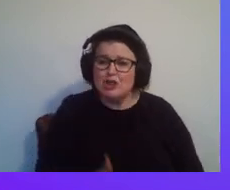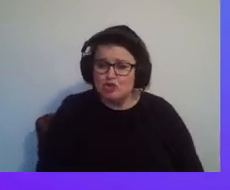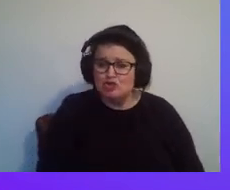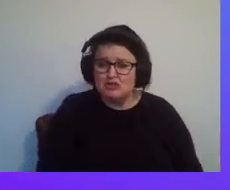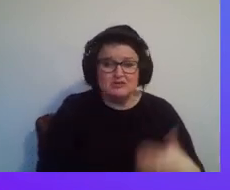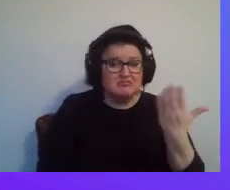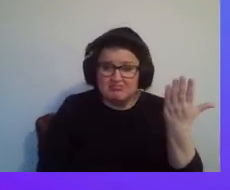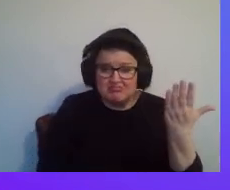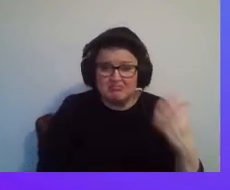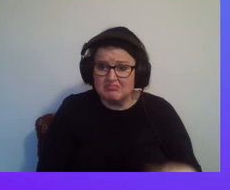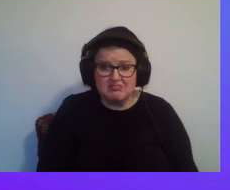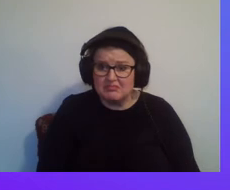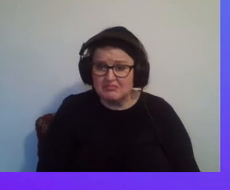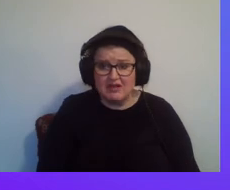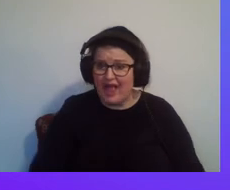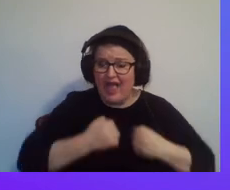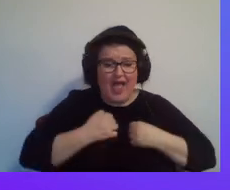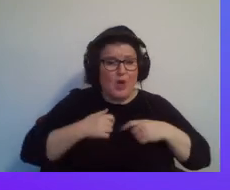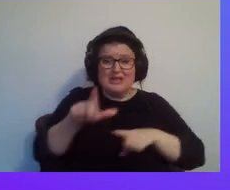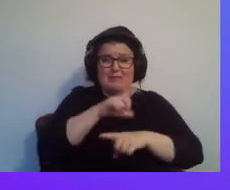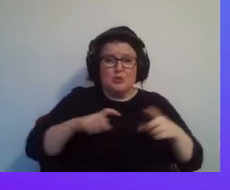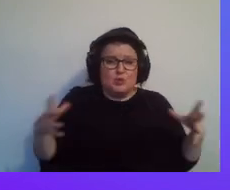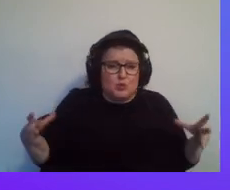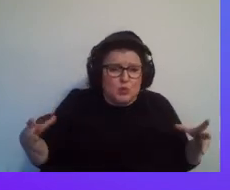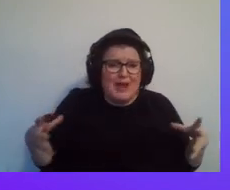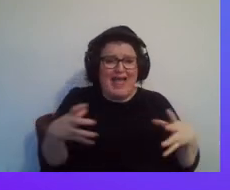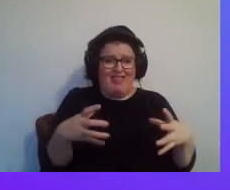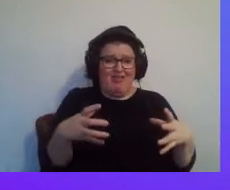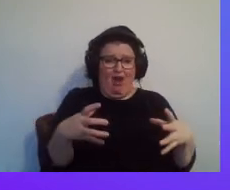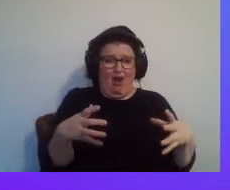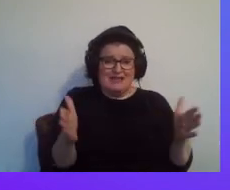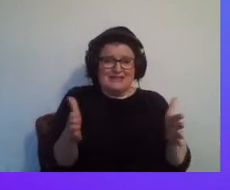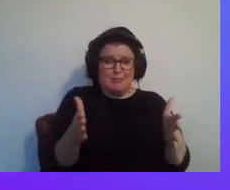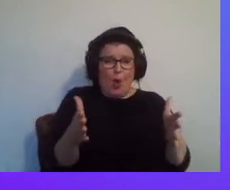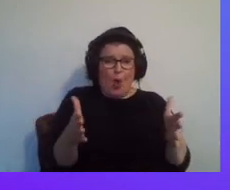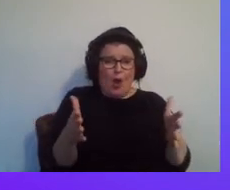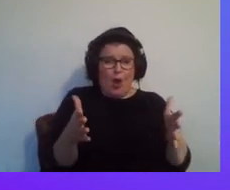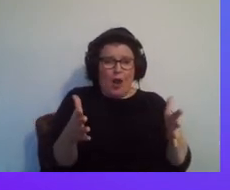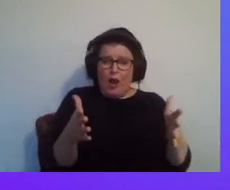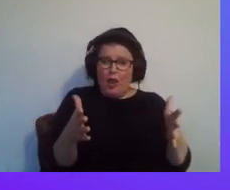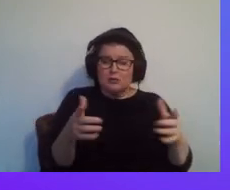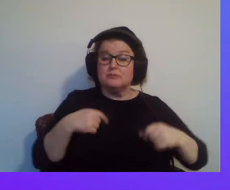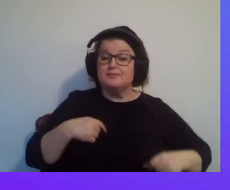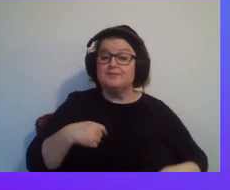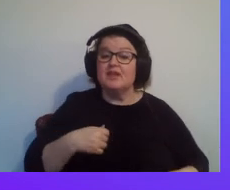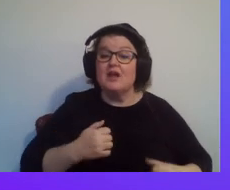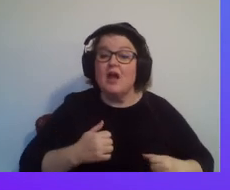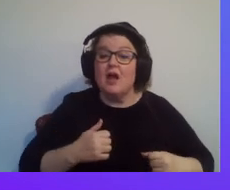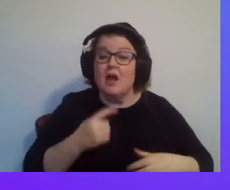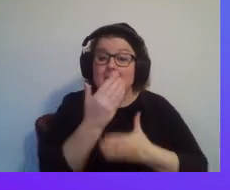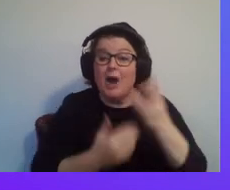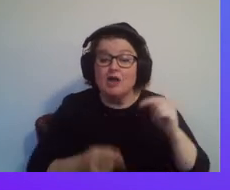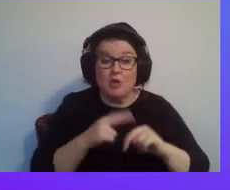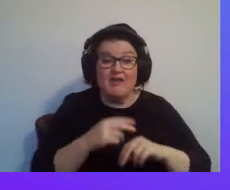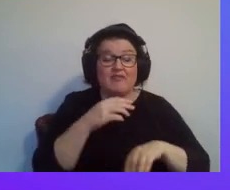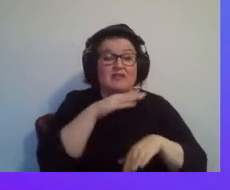also our communities together. But what I'm understanding is what you're also saying is that part of the Black, Asian and minority